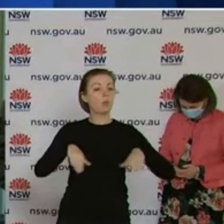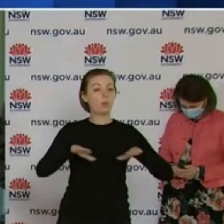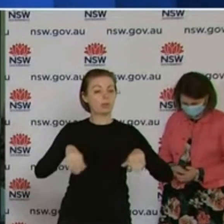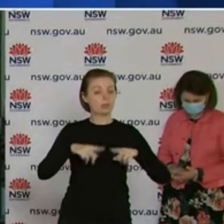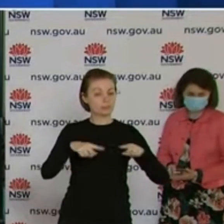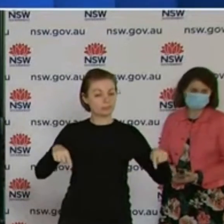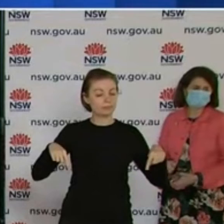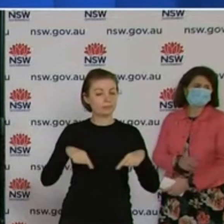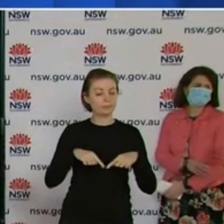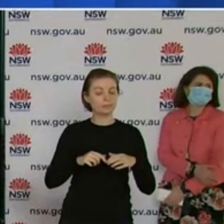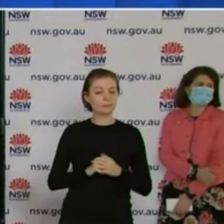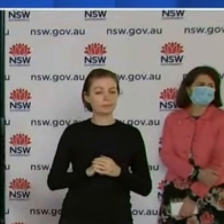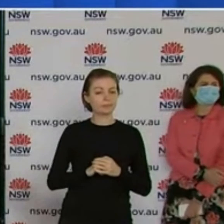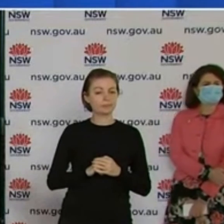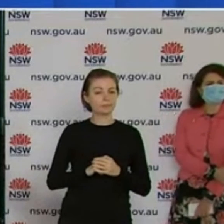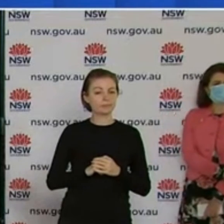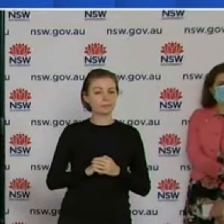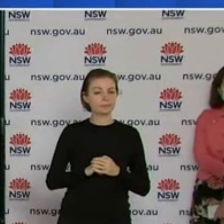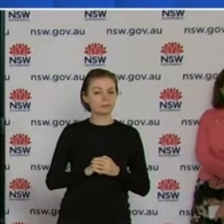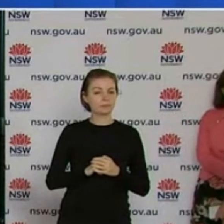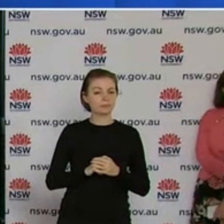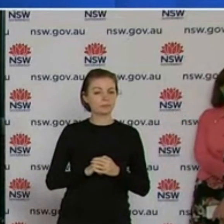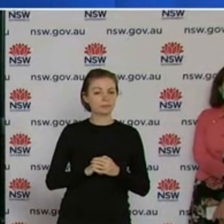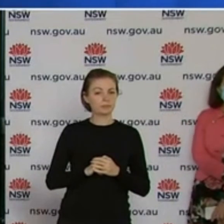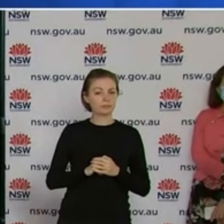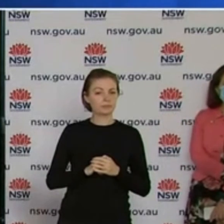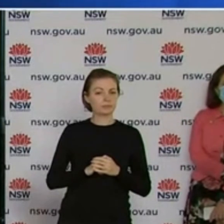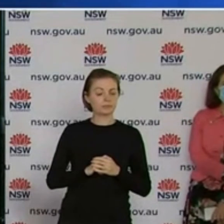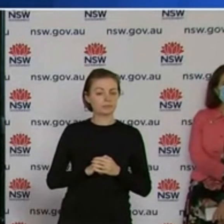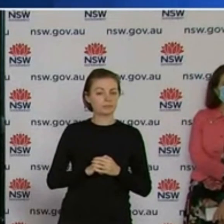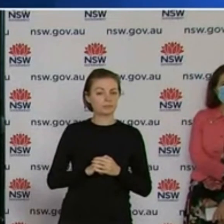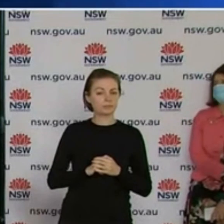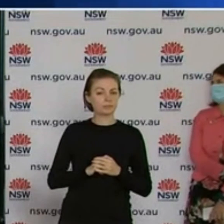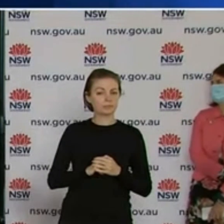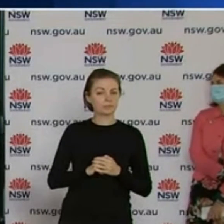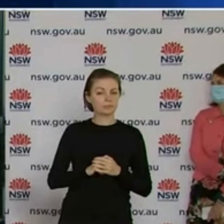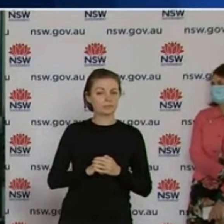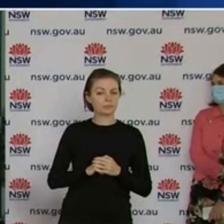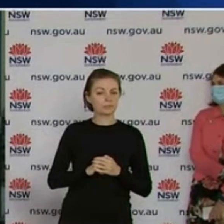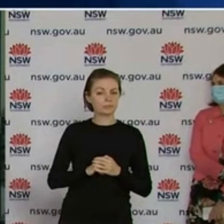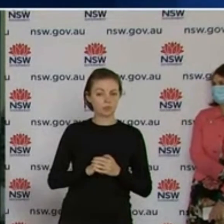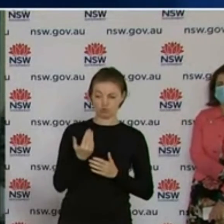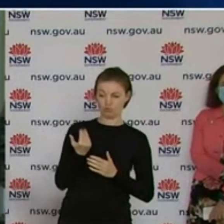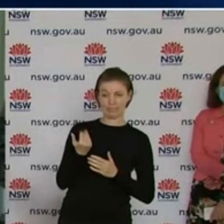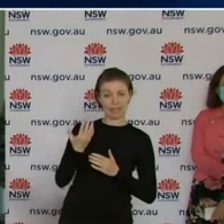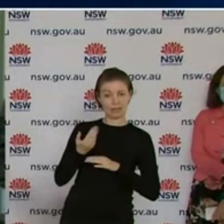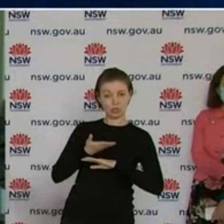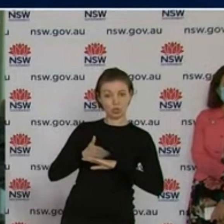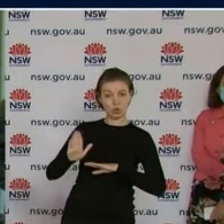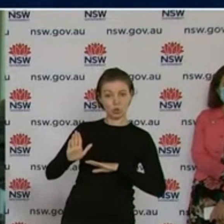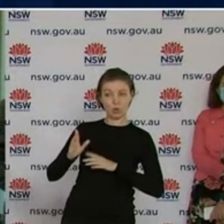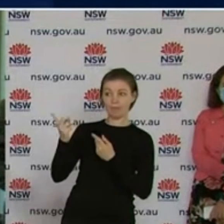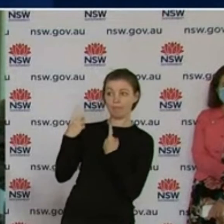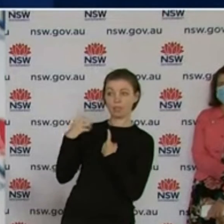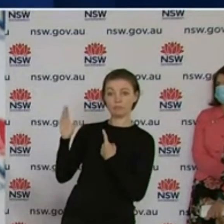pools, what was the specific change in the health advice that meant between Monday and today, which